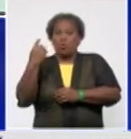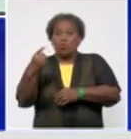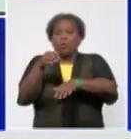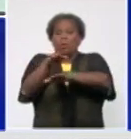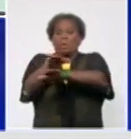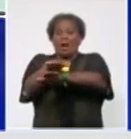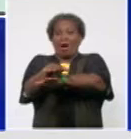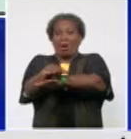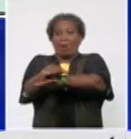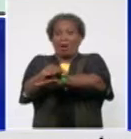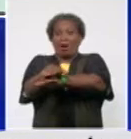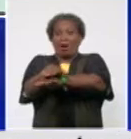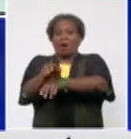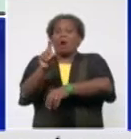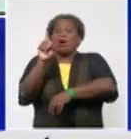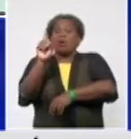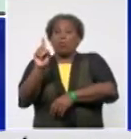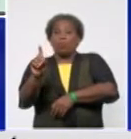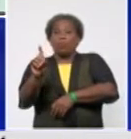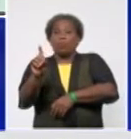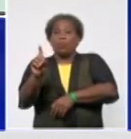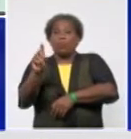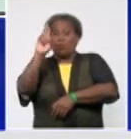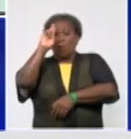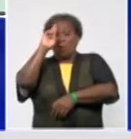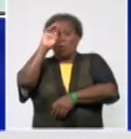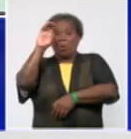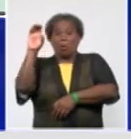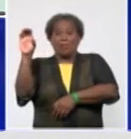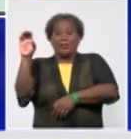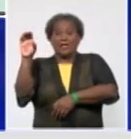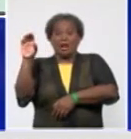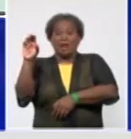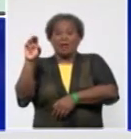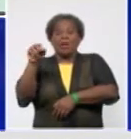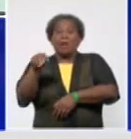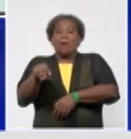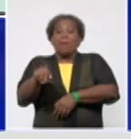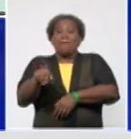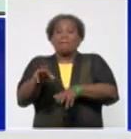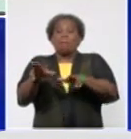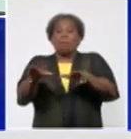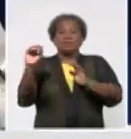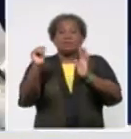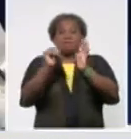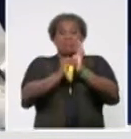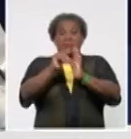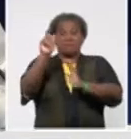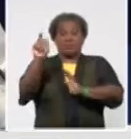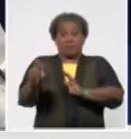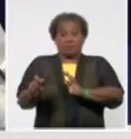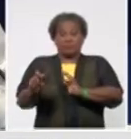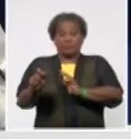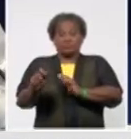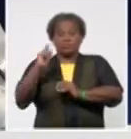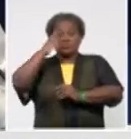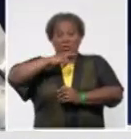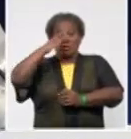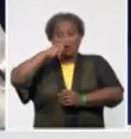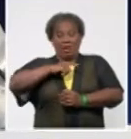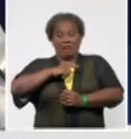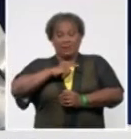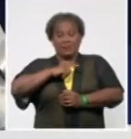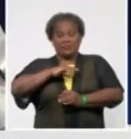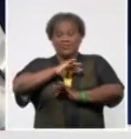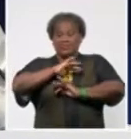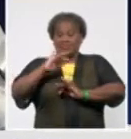cases and 9 or less. Therefore, Ciego de Ávila's confirmed rate per 100,000 inhabitants